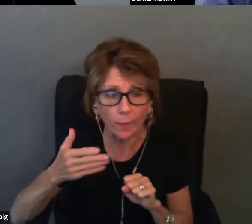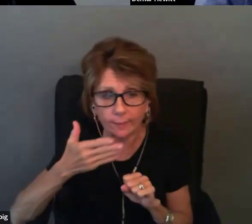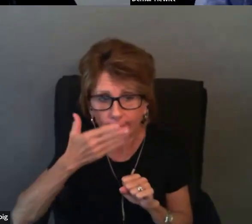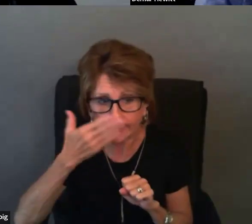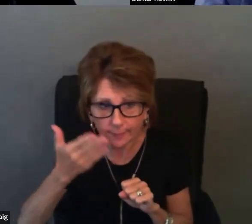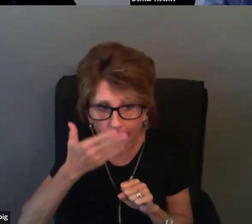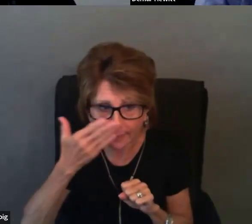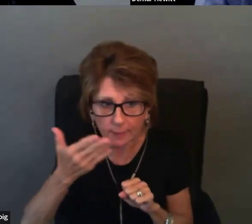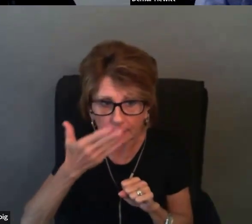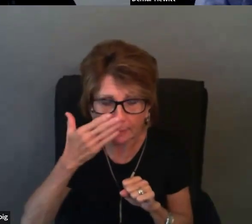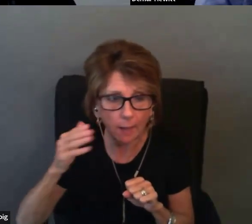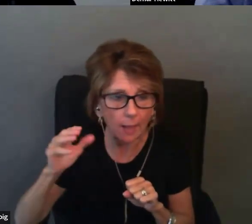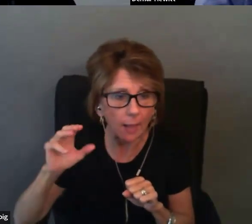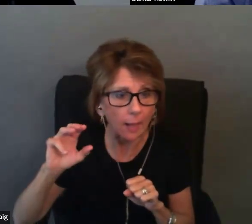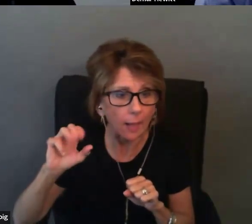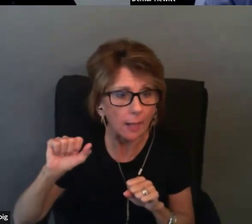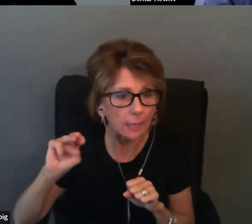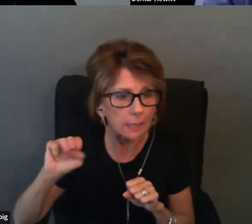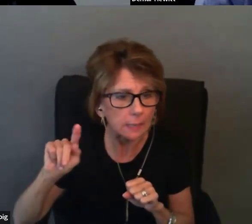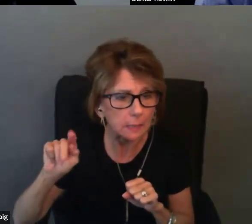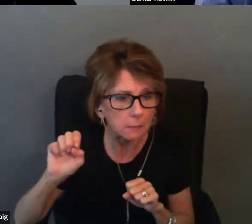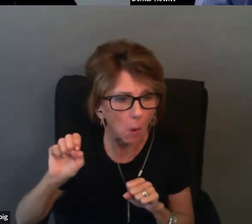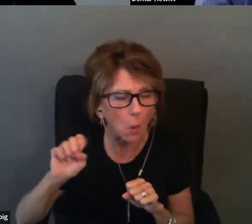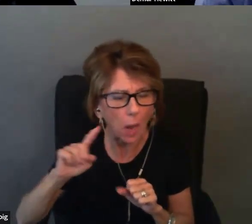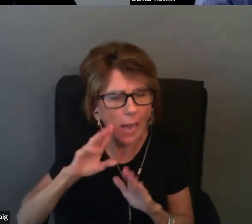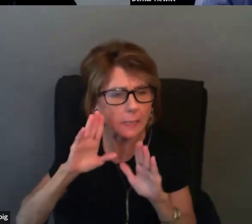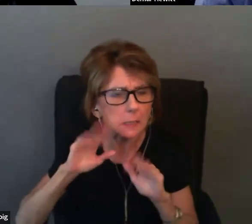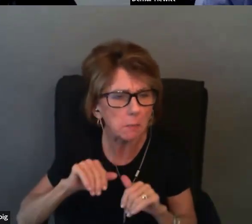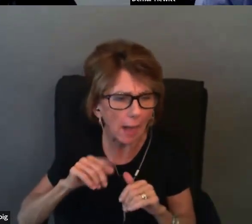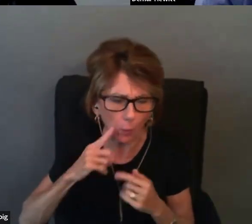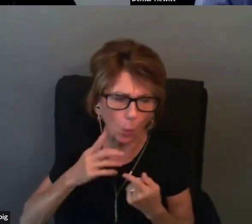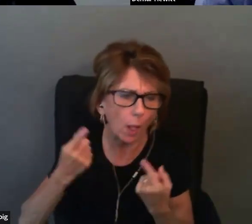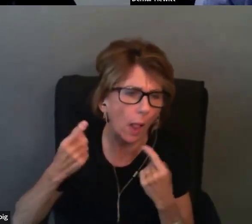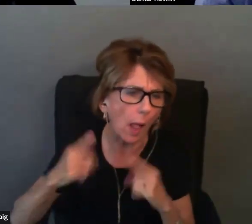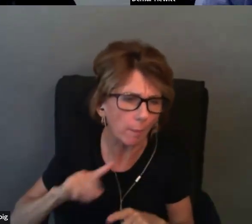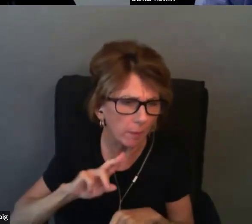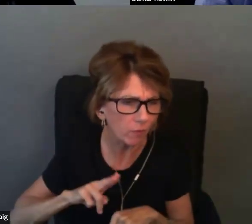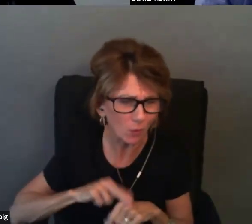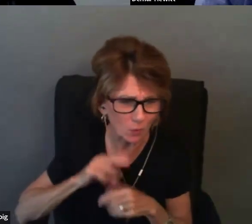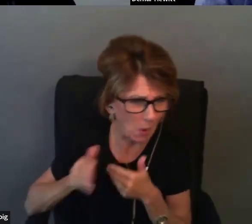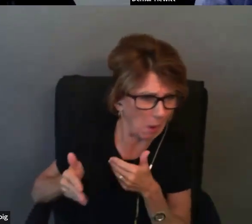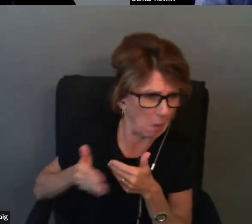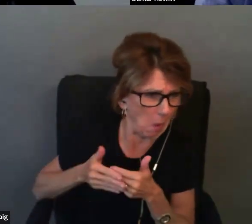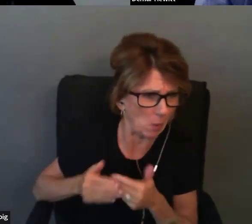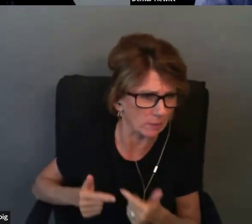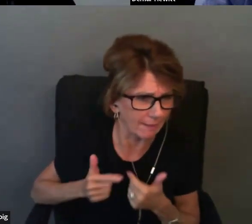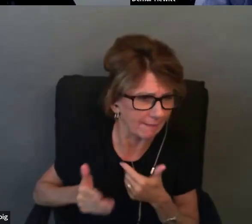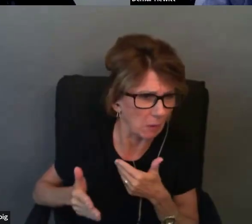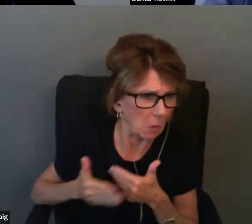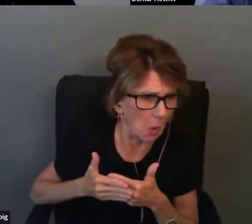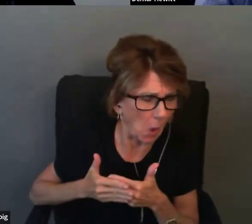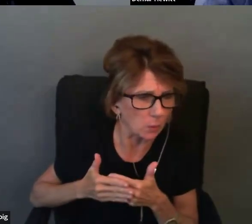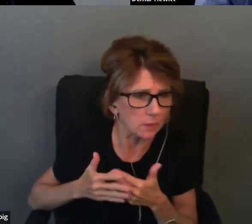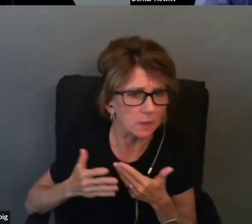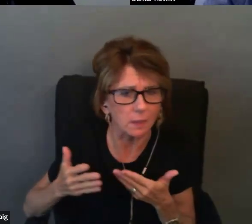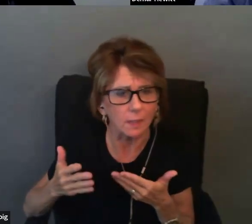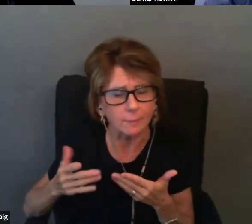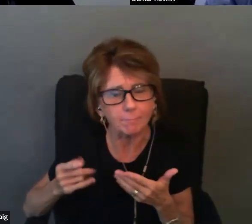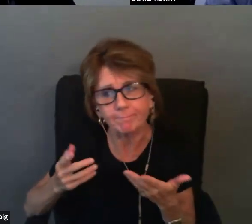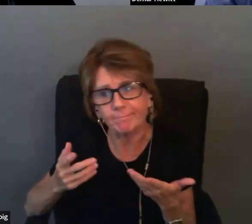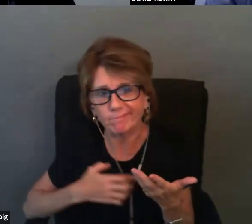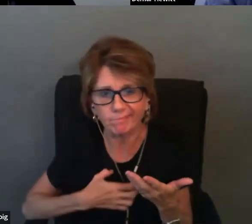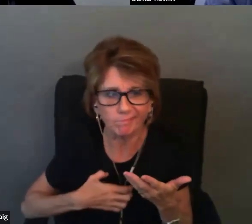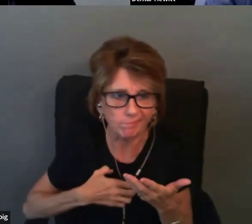from ordinary use of the next unit, that's expected. So getting some level of that discomfort, and